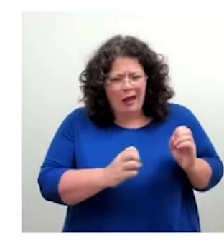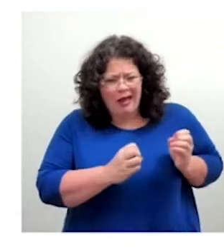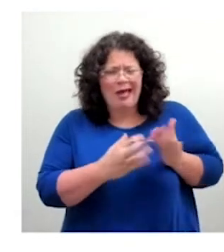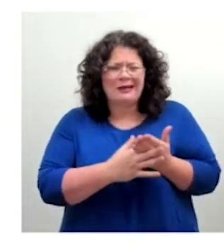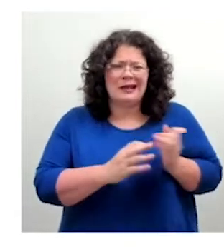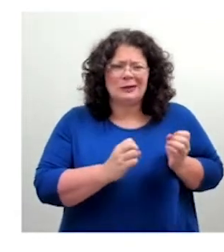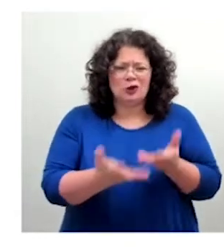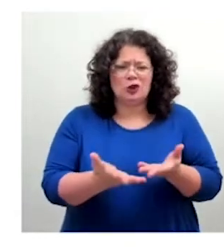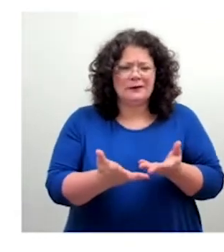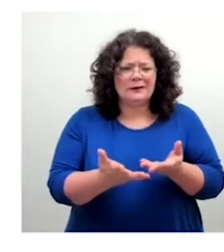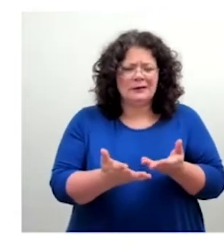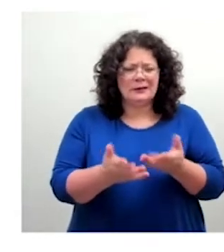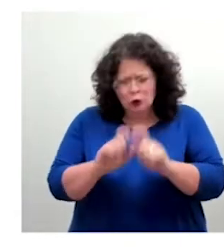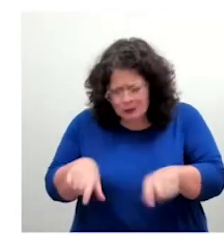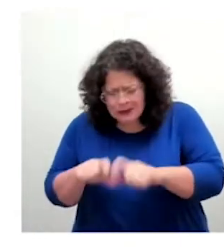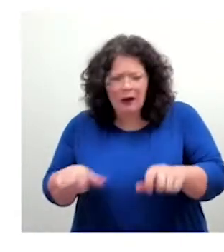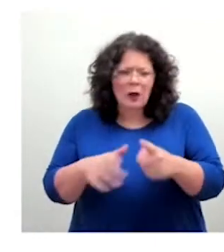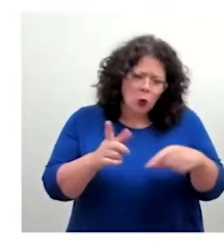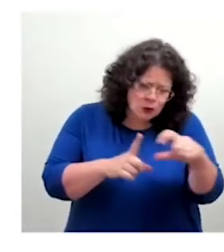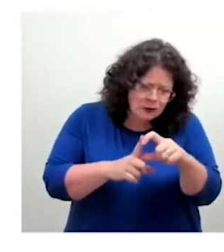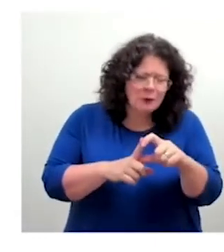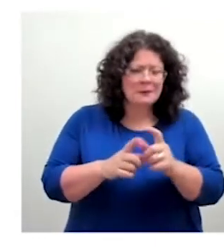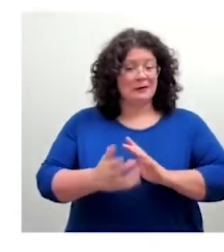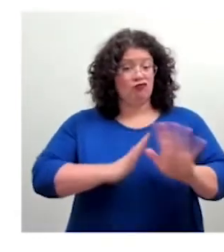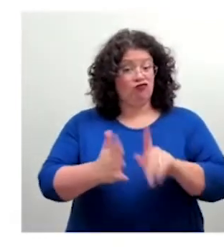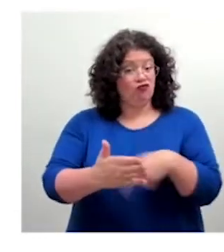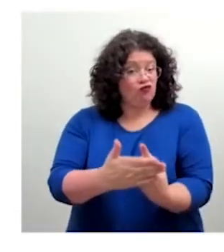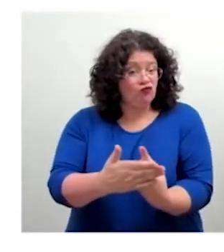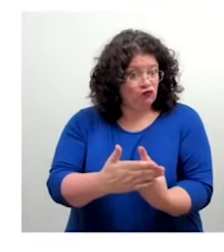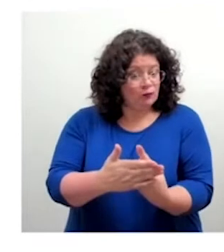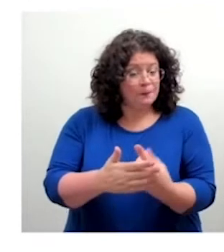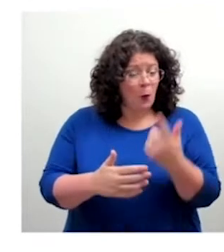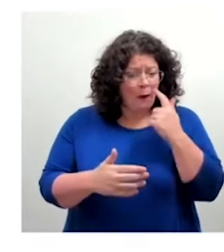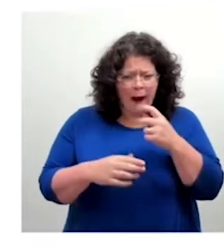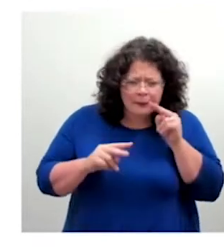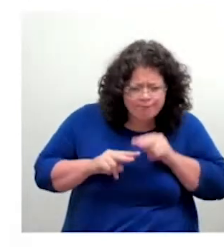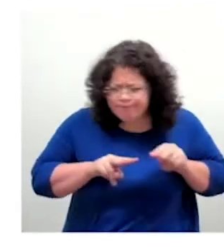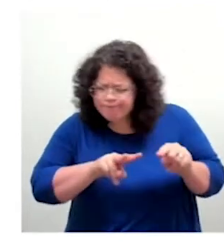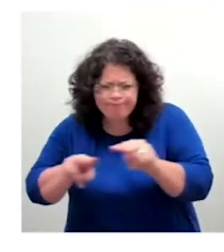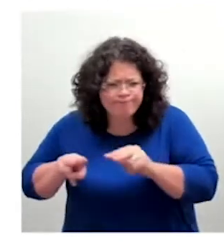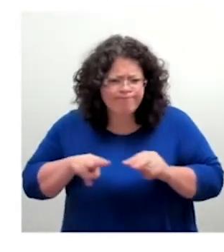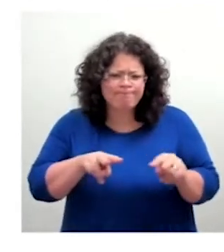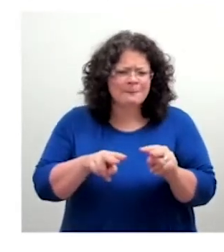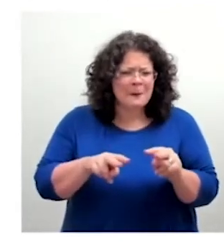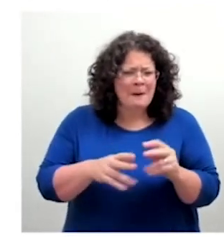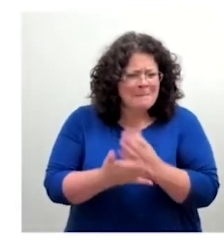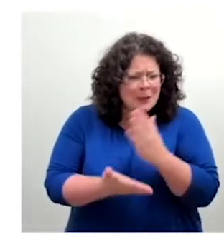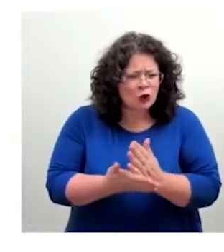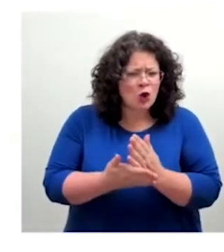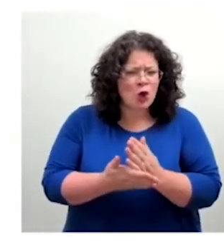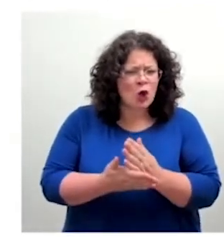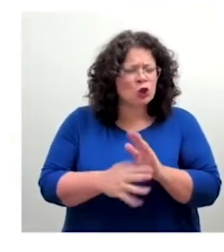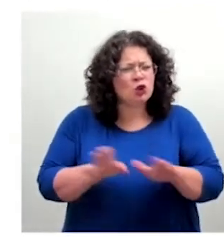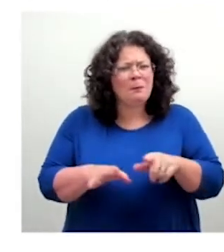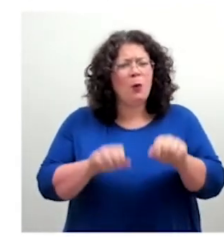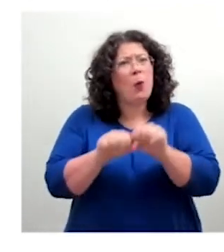can make sure that, you know, obviously you shouldn't be waiting for broadcasts, you know, and we need to look at ways to target our